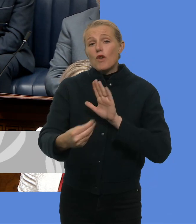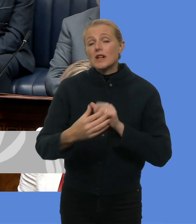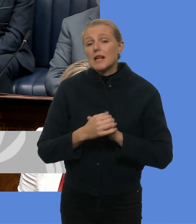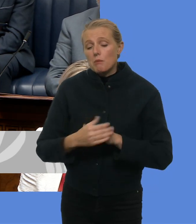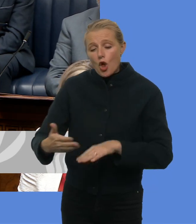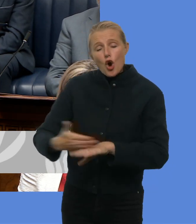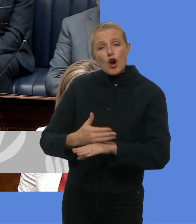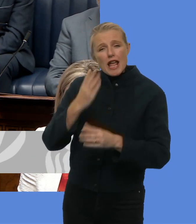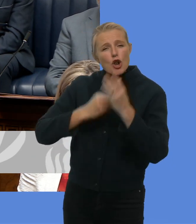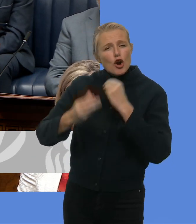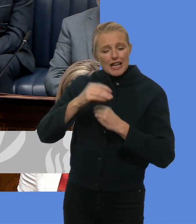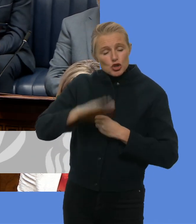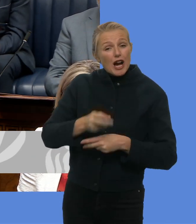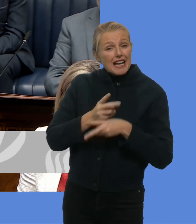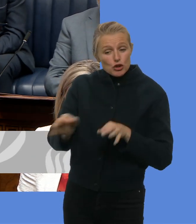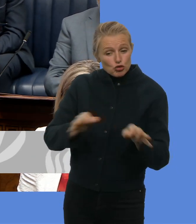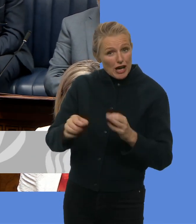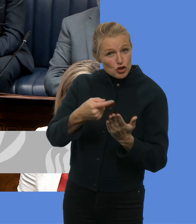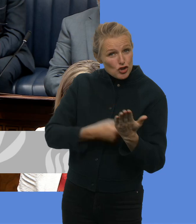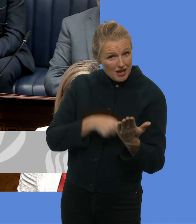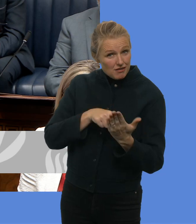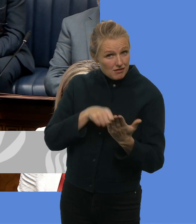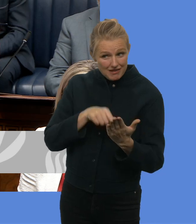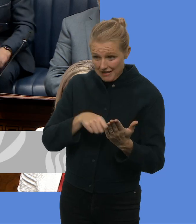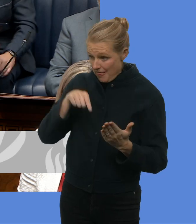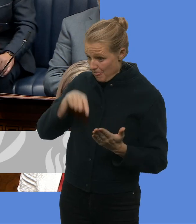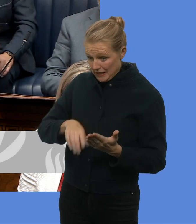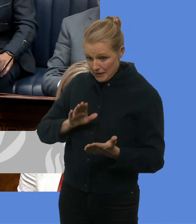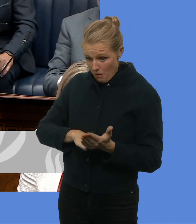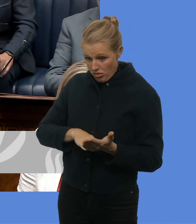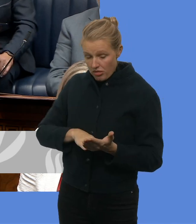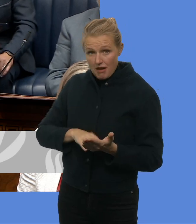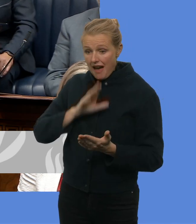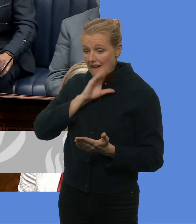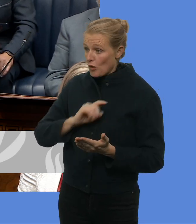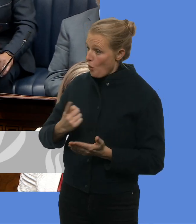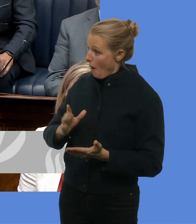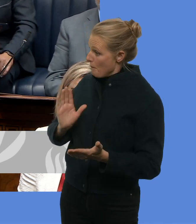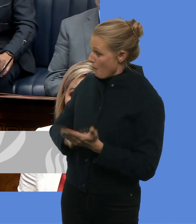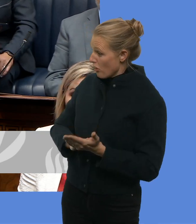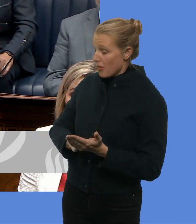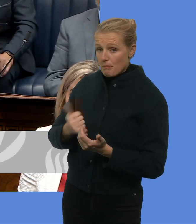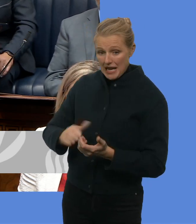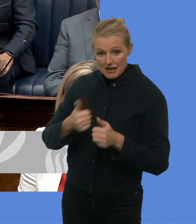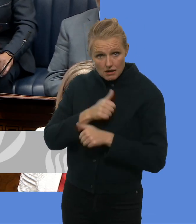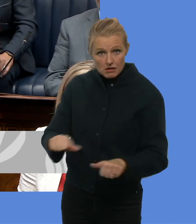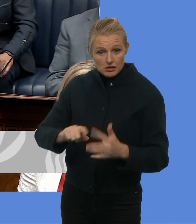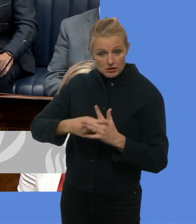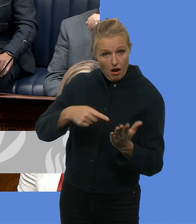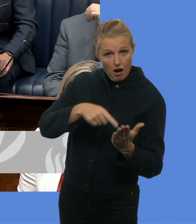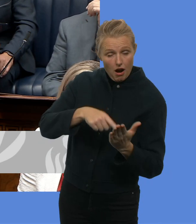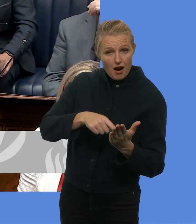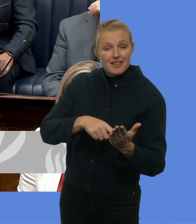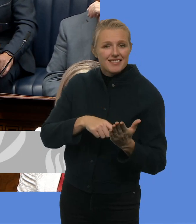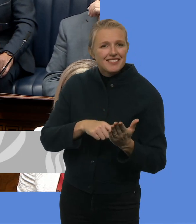and Childcare Strategy. We're already this month now, after a full month of it being implemented, over £2 million have went into the pockets